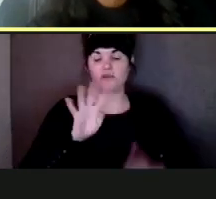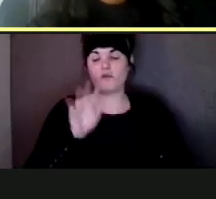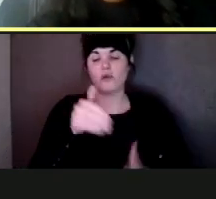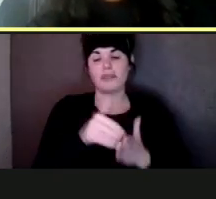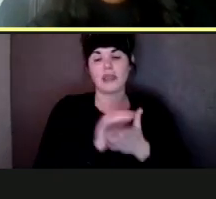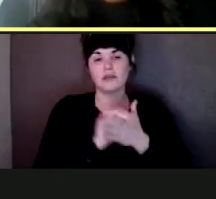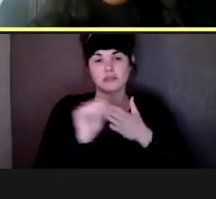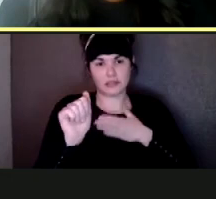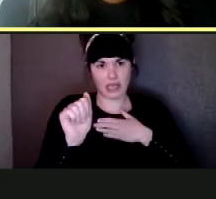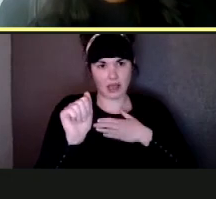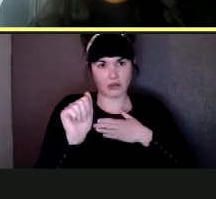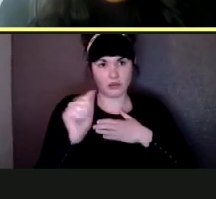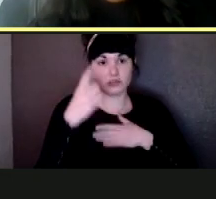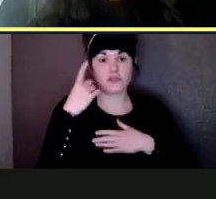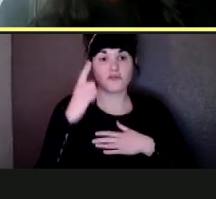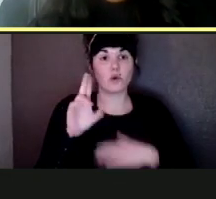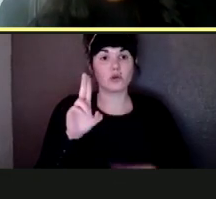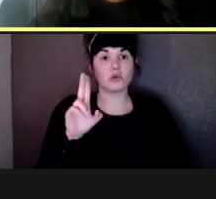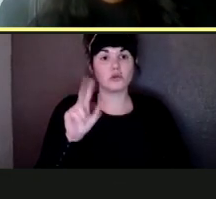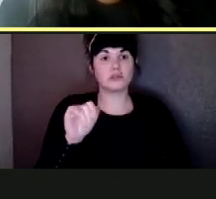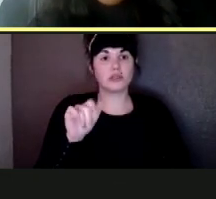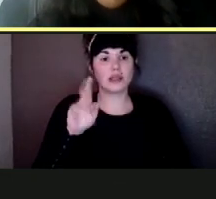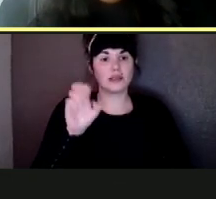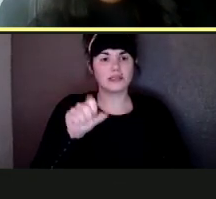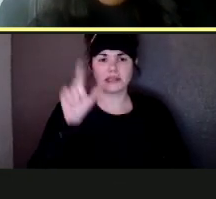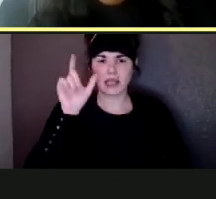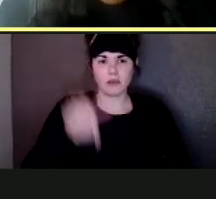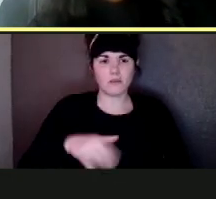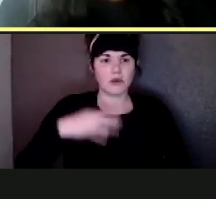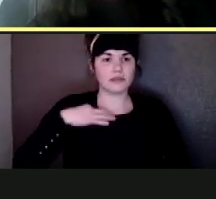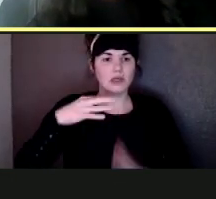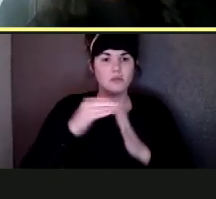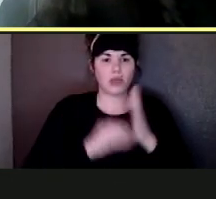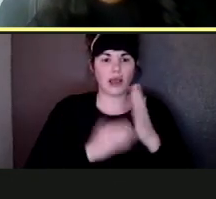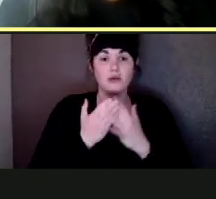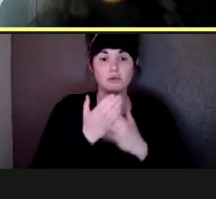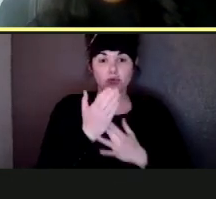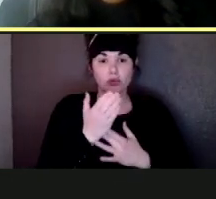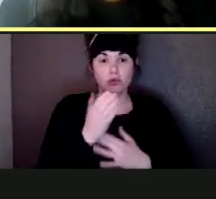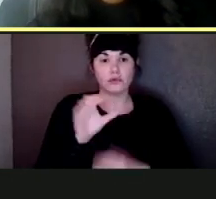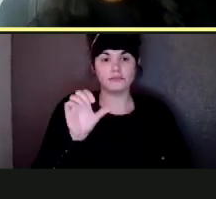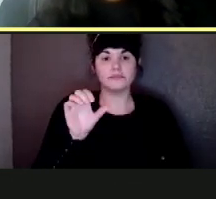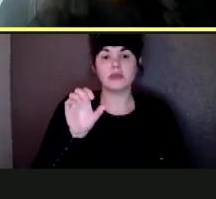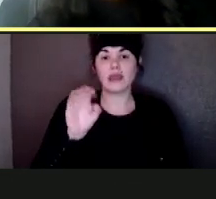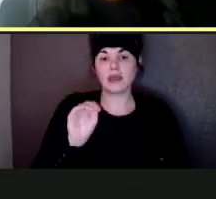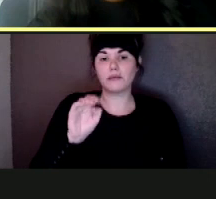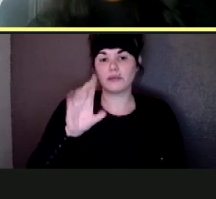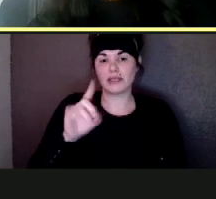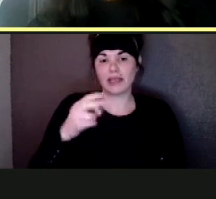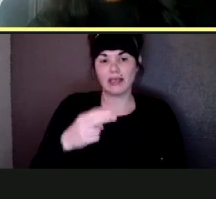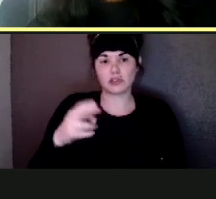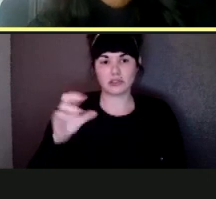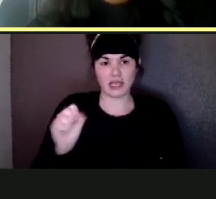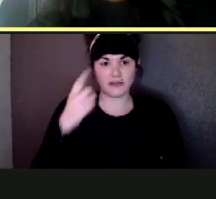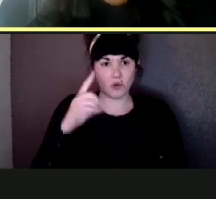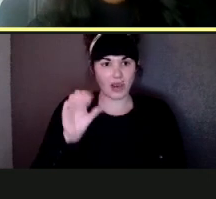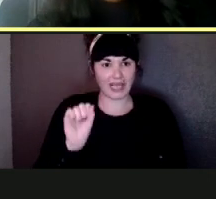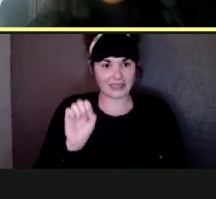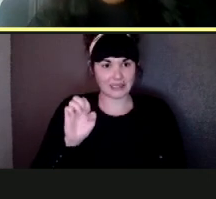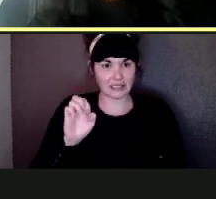SCR or State of Emergency Relief through MDHHS. Um, they can receive direct assistance. They can be enrolled in affordable